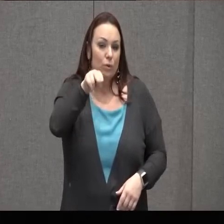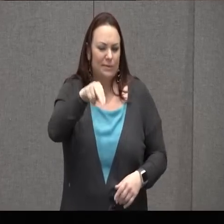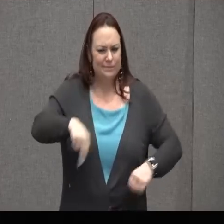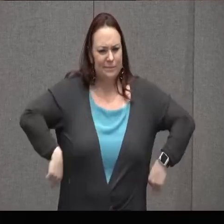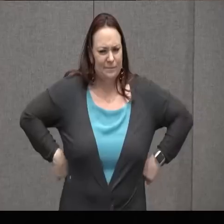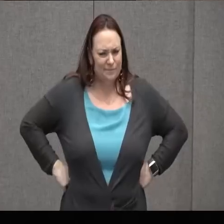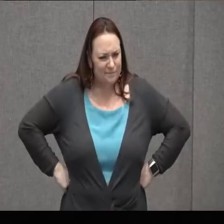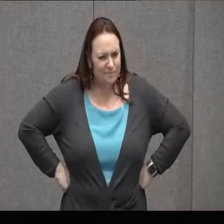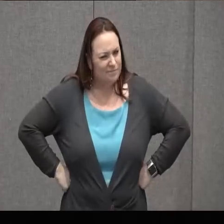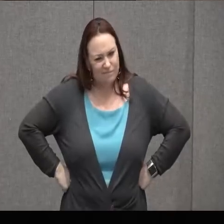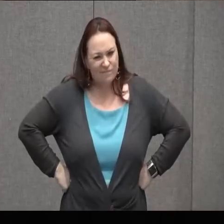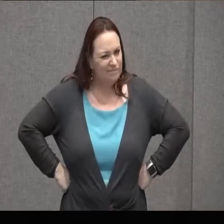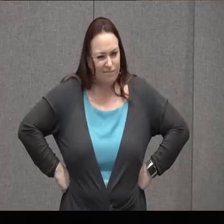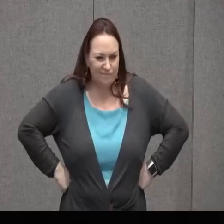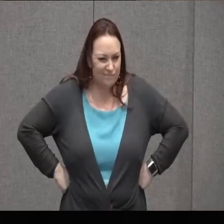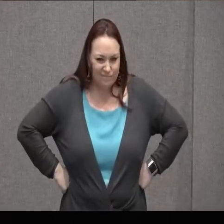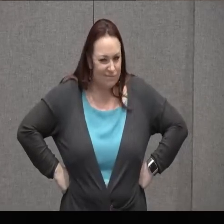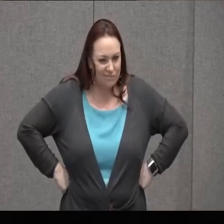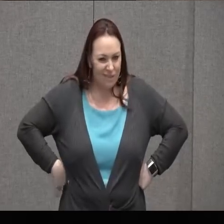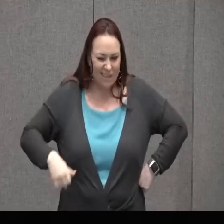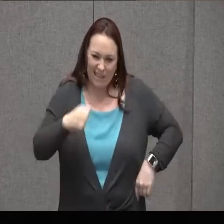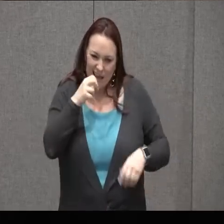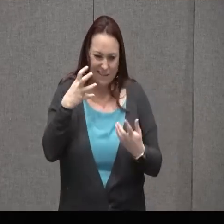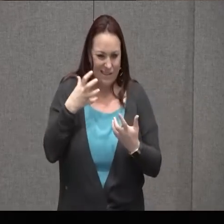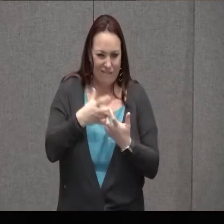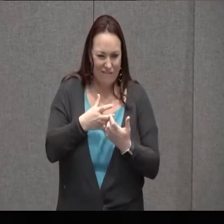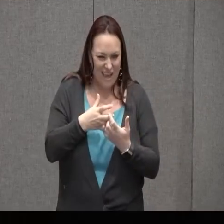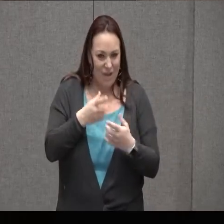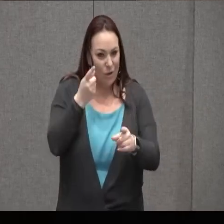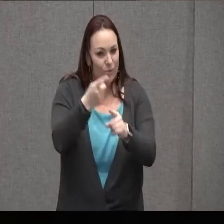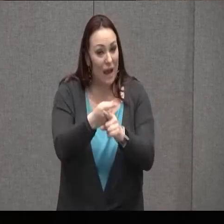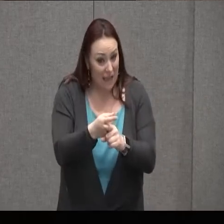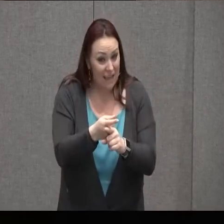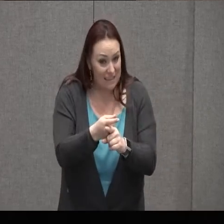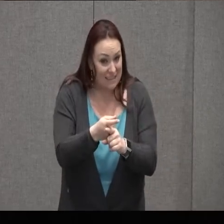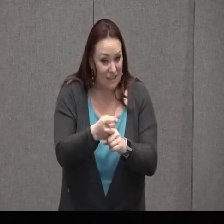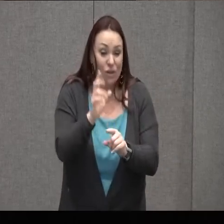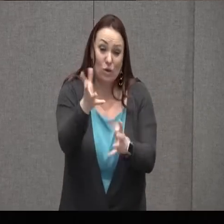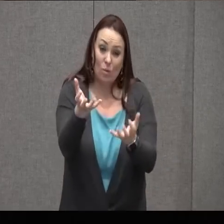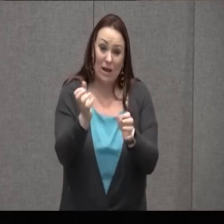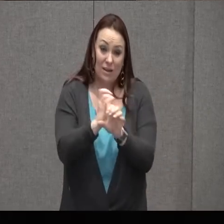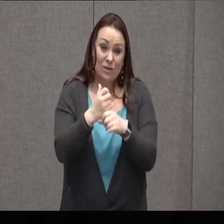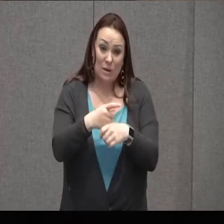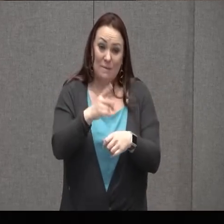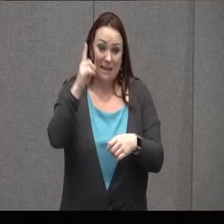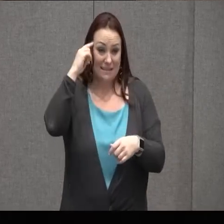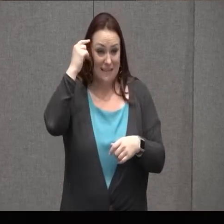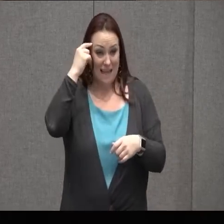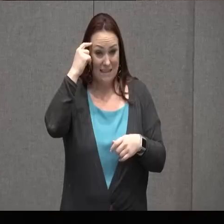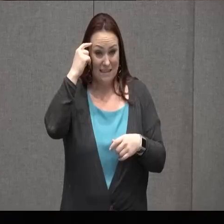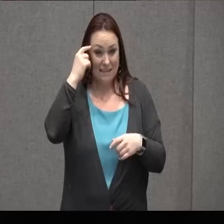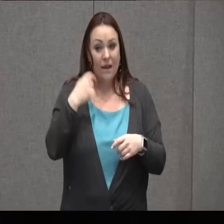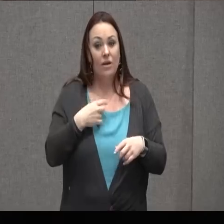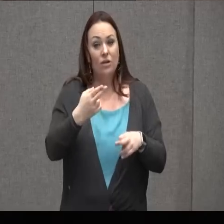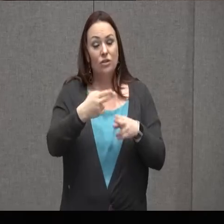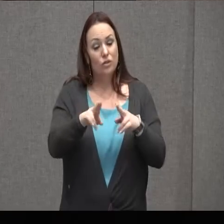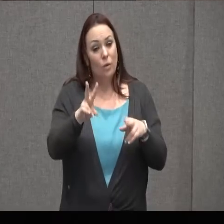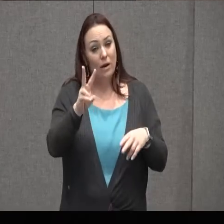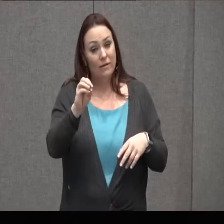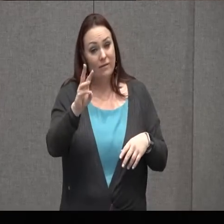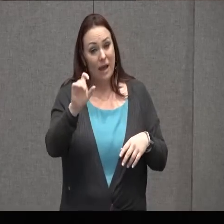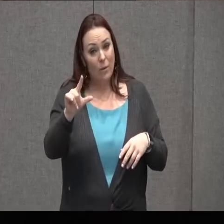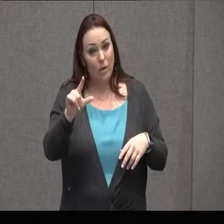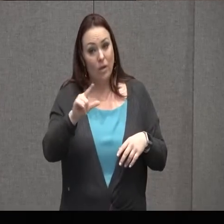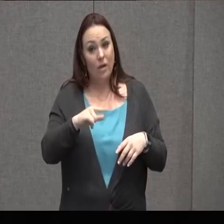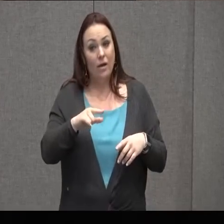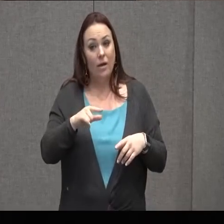that doesn't make sense, does it? So you always want it to make sense. But if we look for the short vowel, oh,